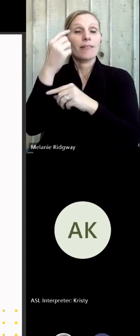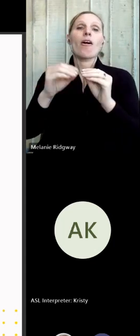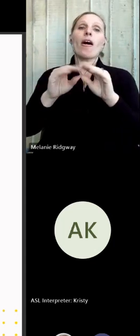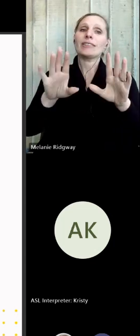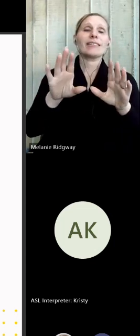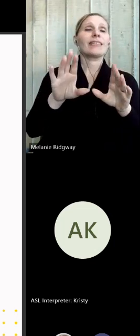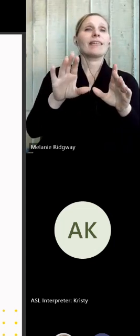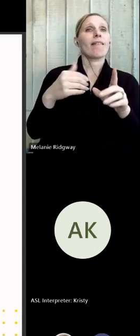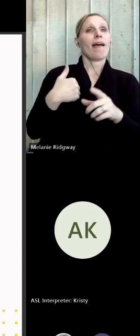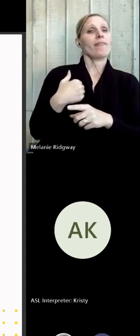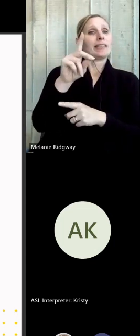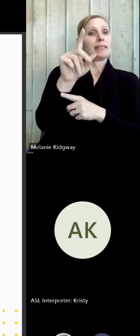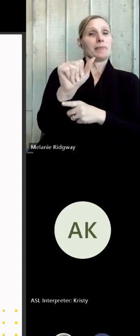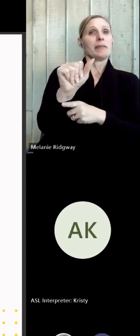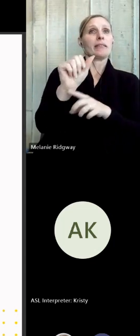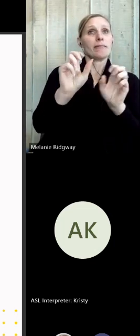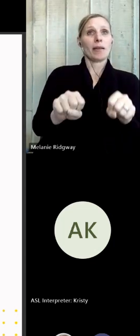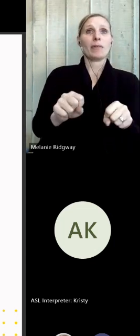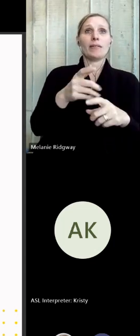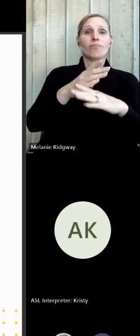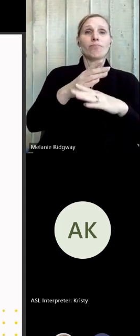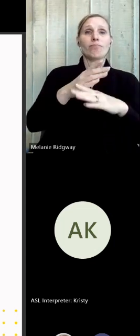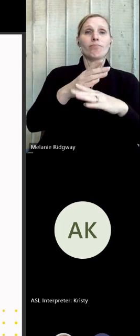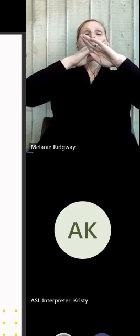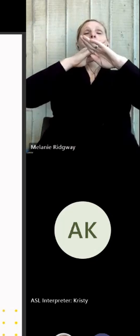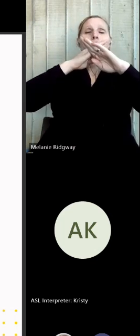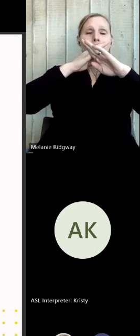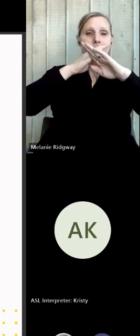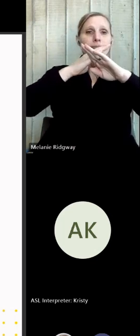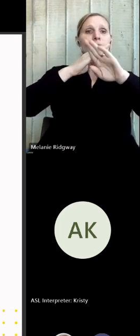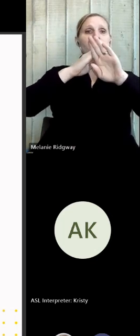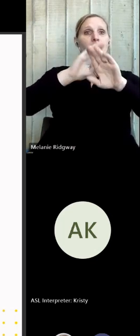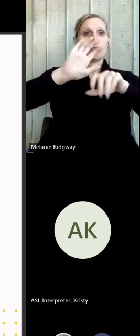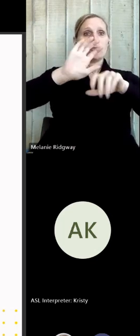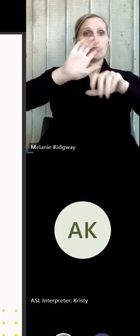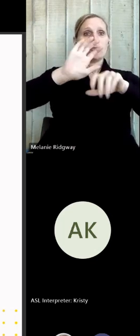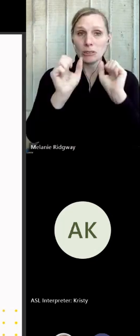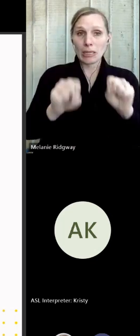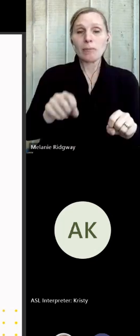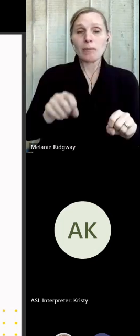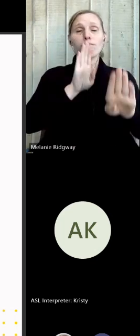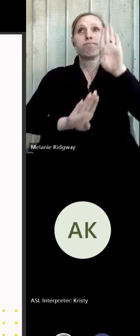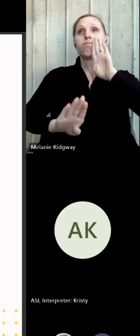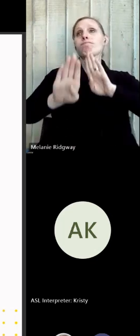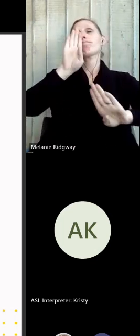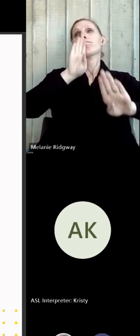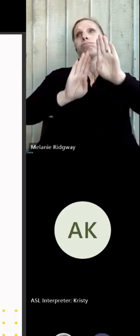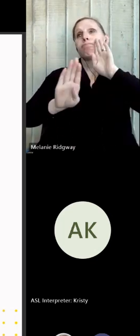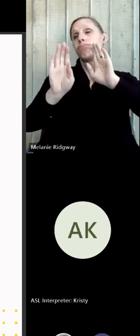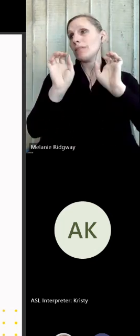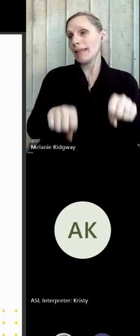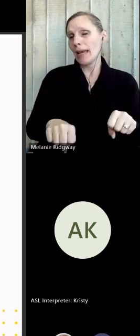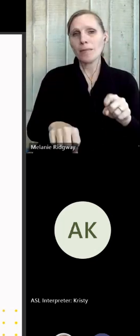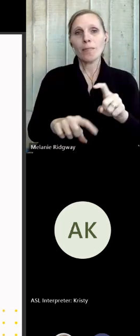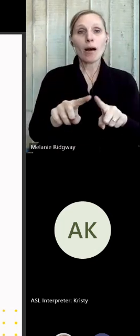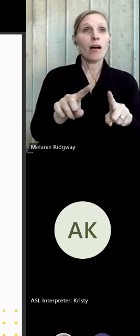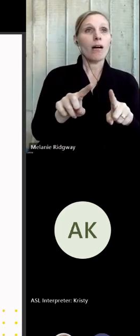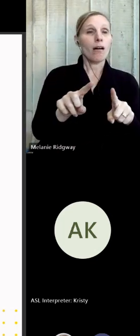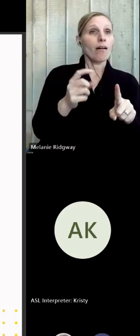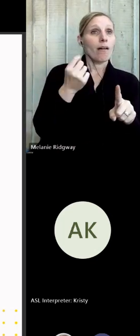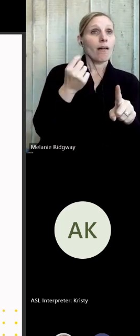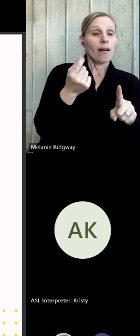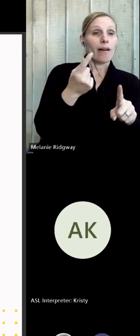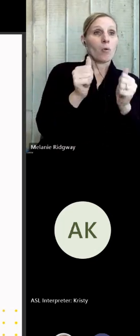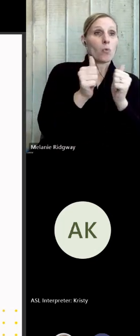is frustrating at times. However, what skills have you